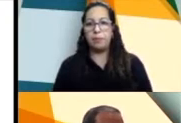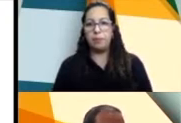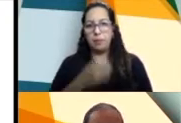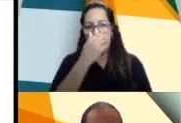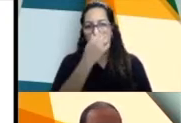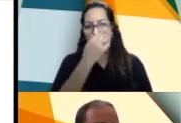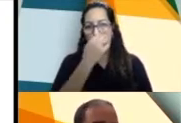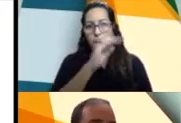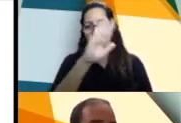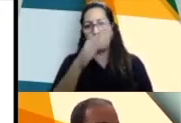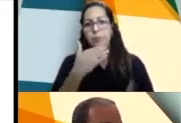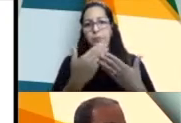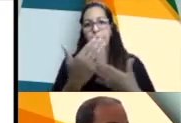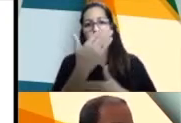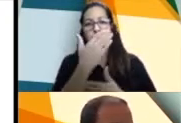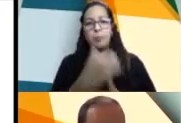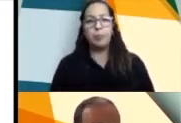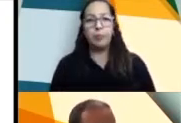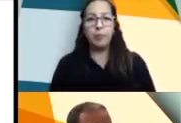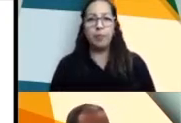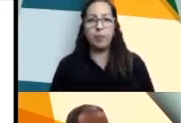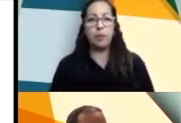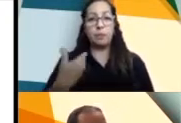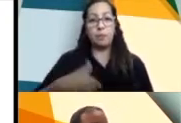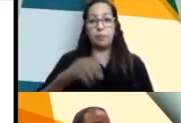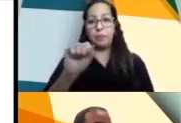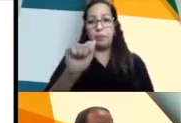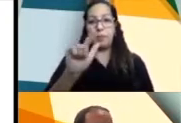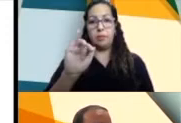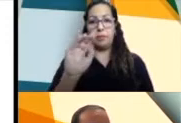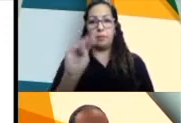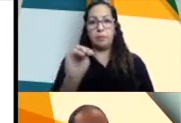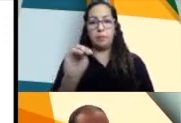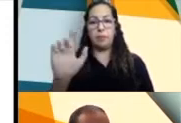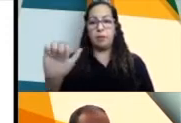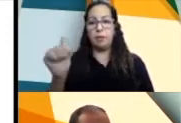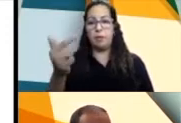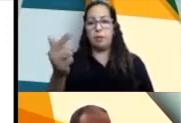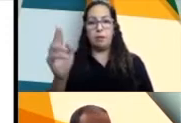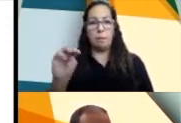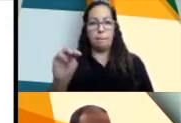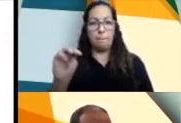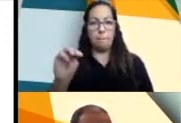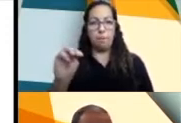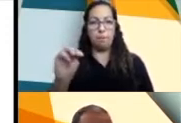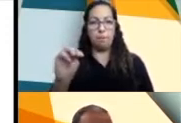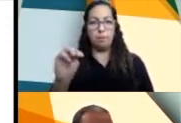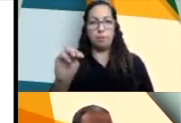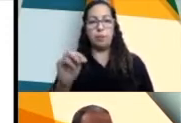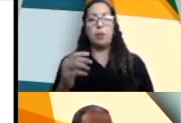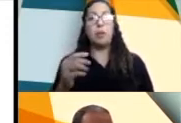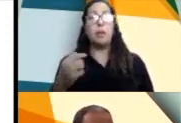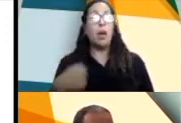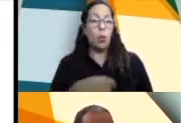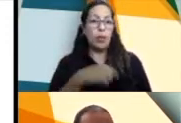Good morning, everyone. My name is Salim Laham. Basically, the assumptions